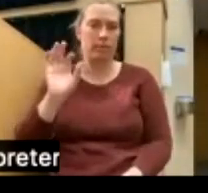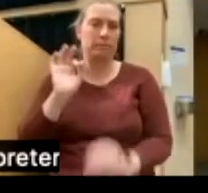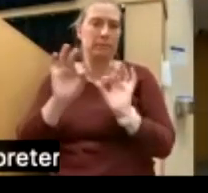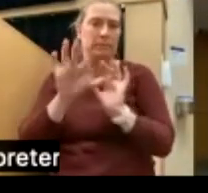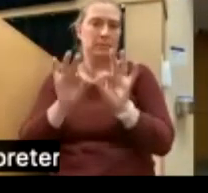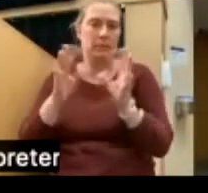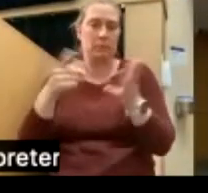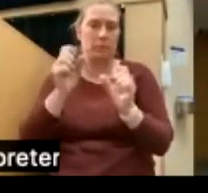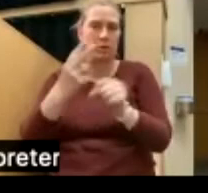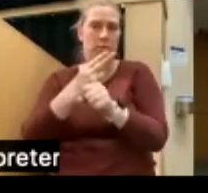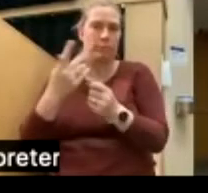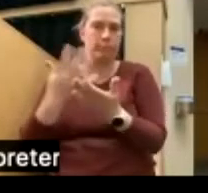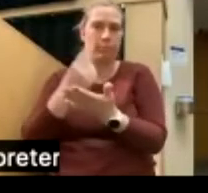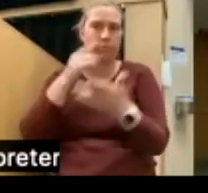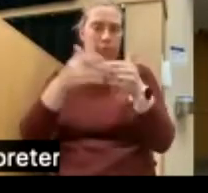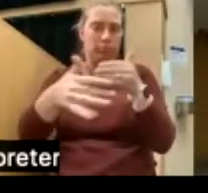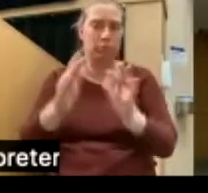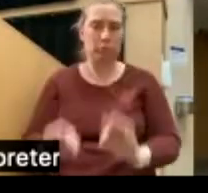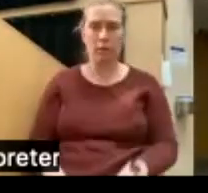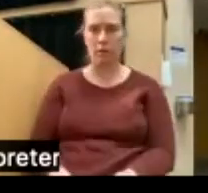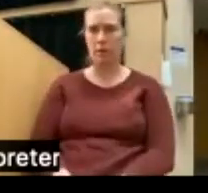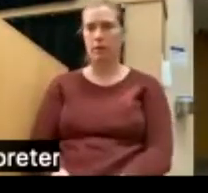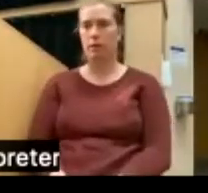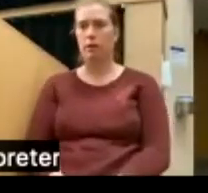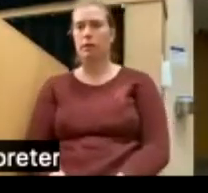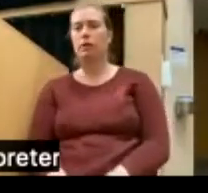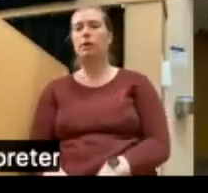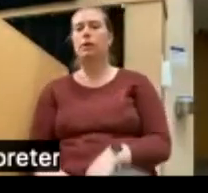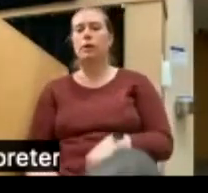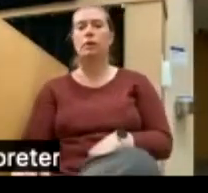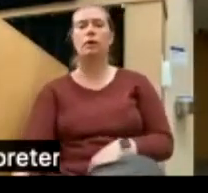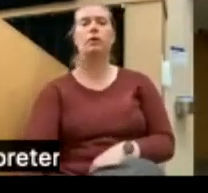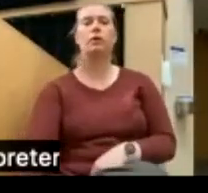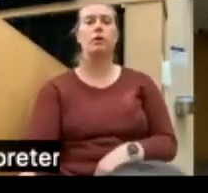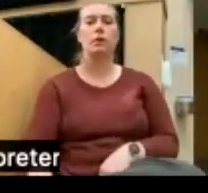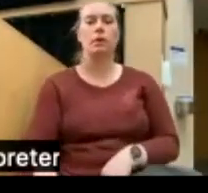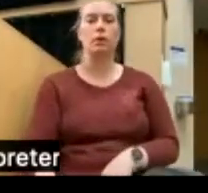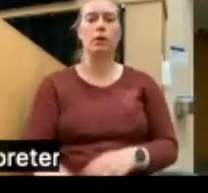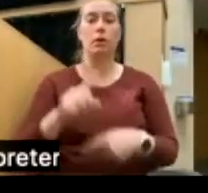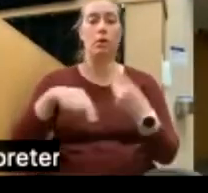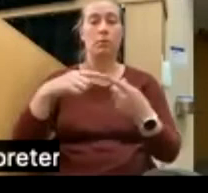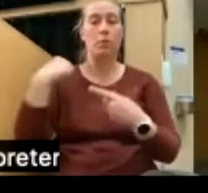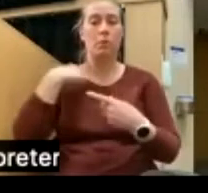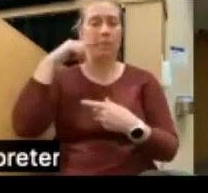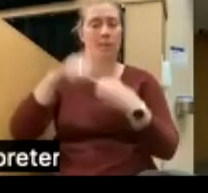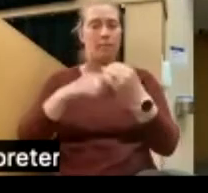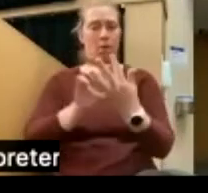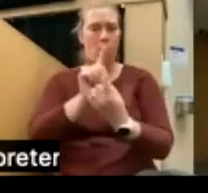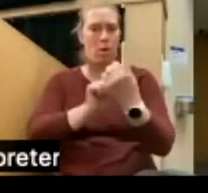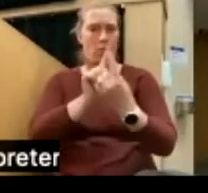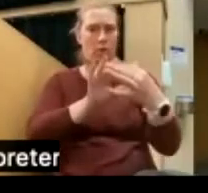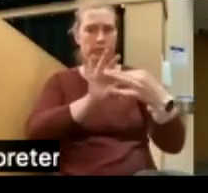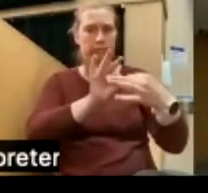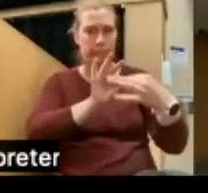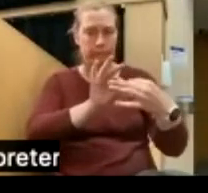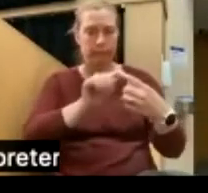So just to start, so we know that when we think about our one-on-one relationships and